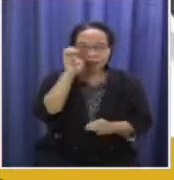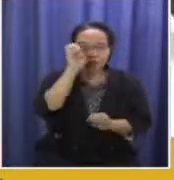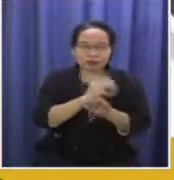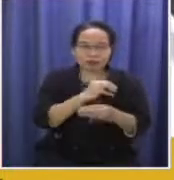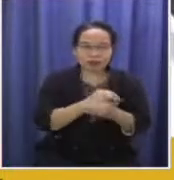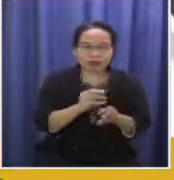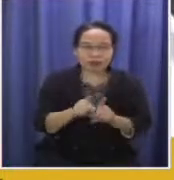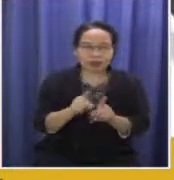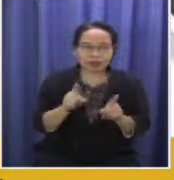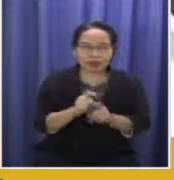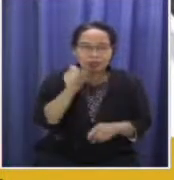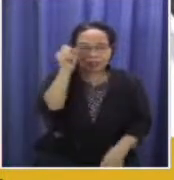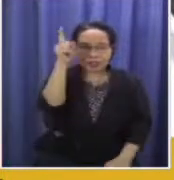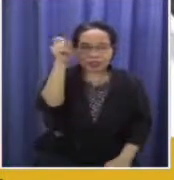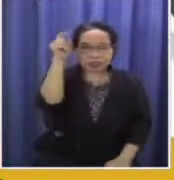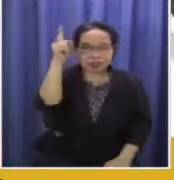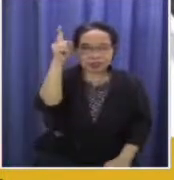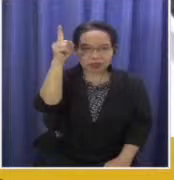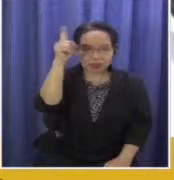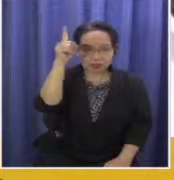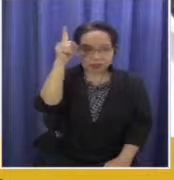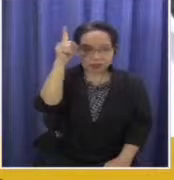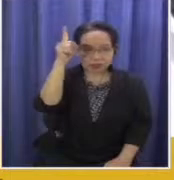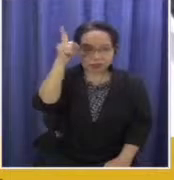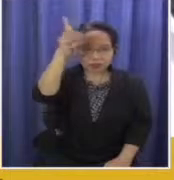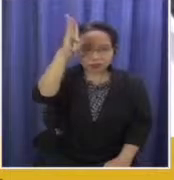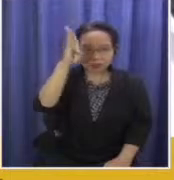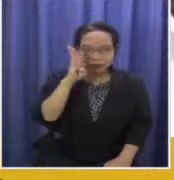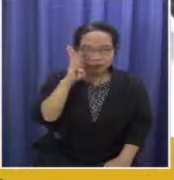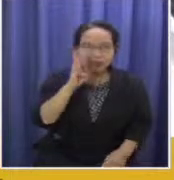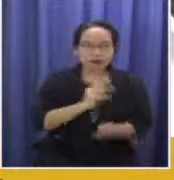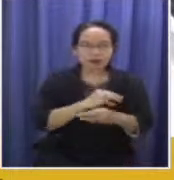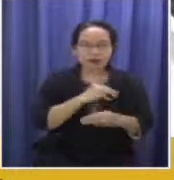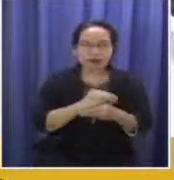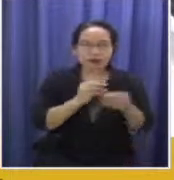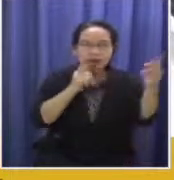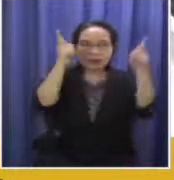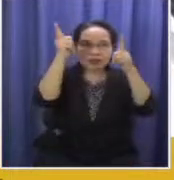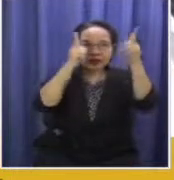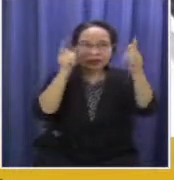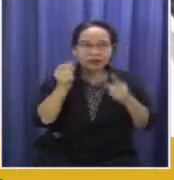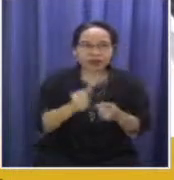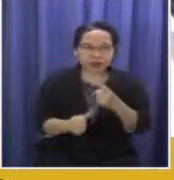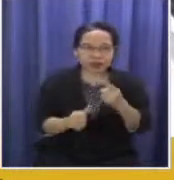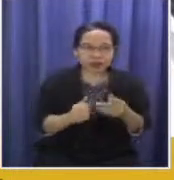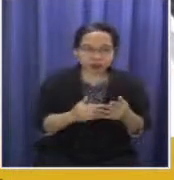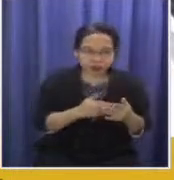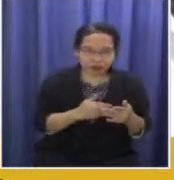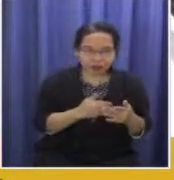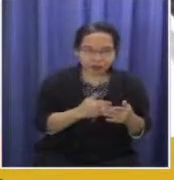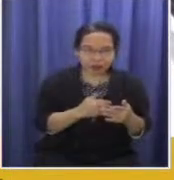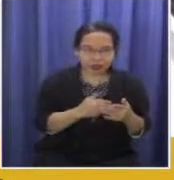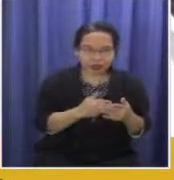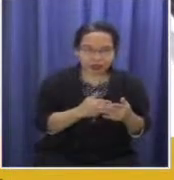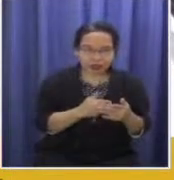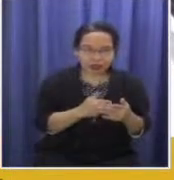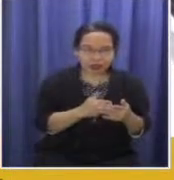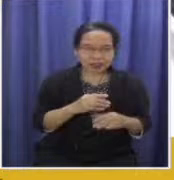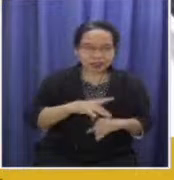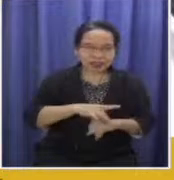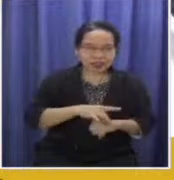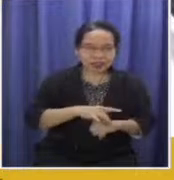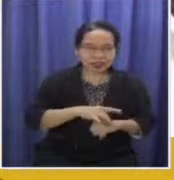It must be understood that God made the stars first before the